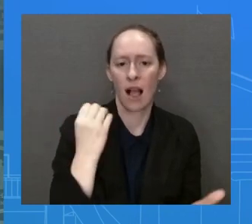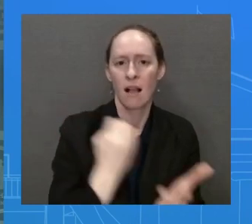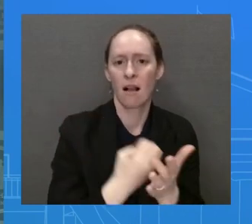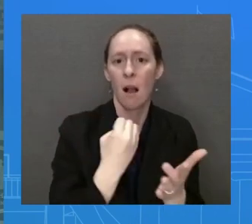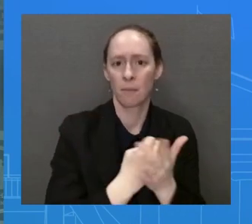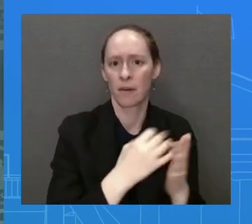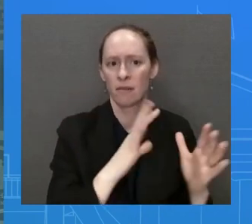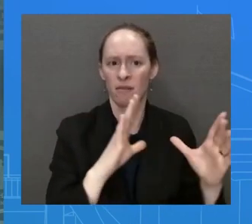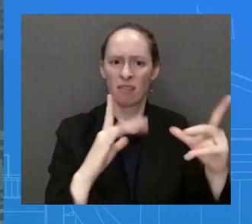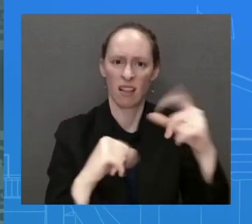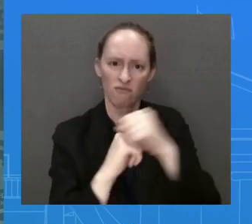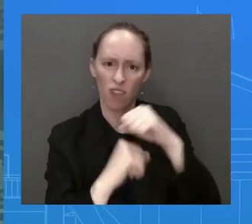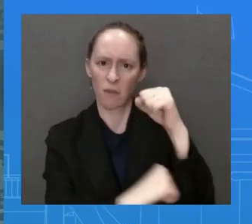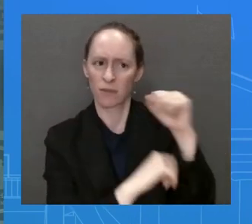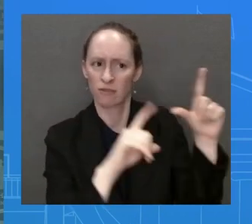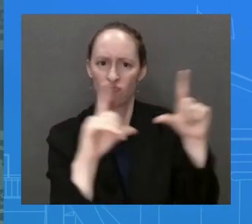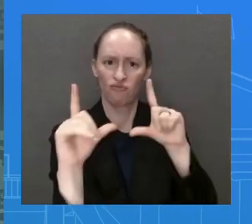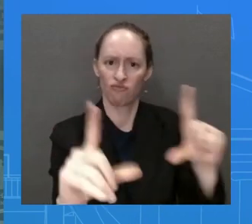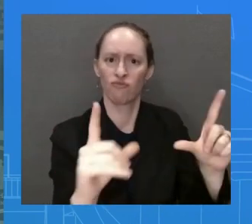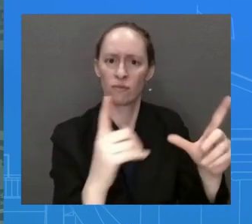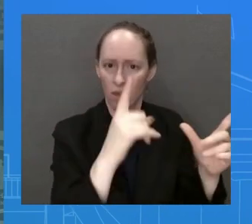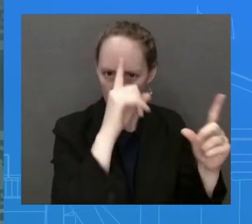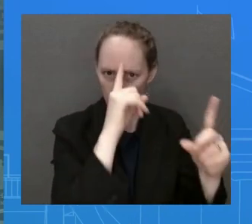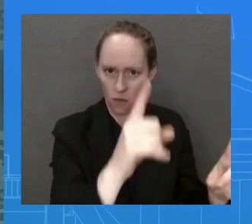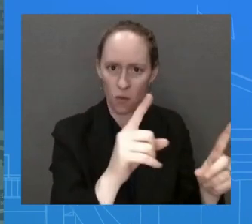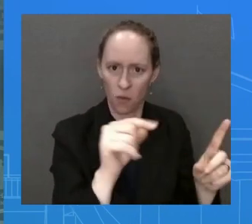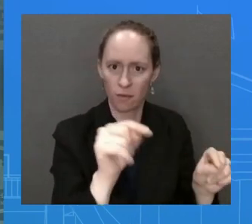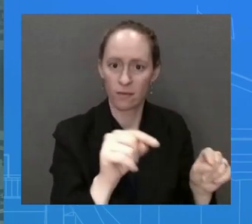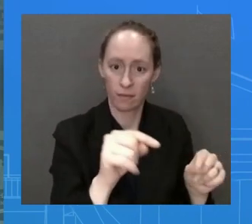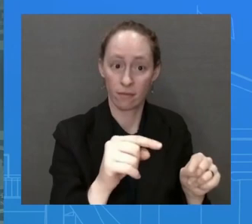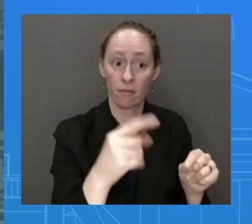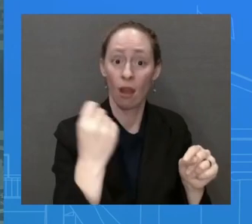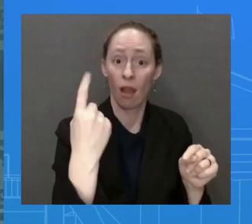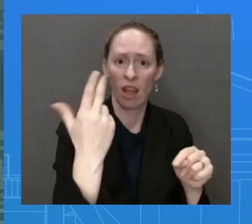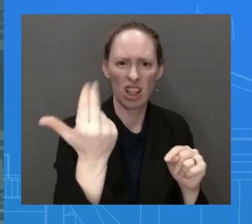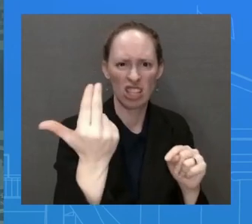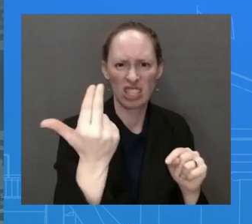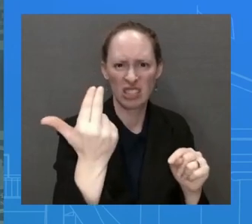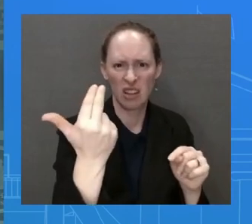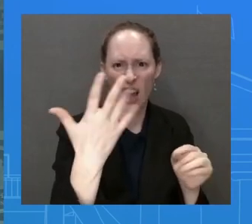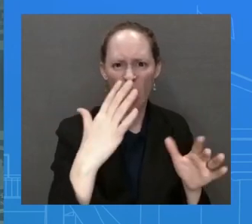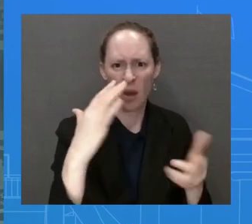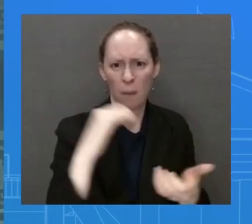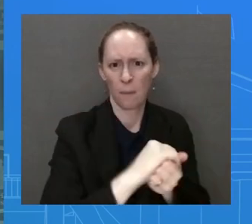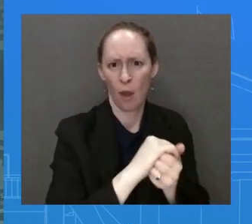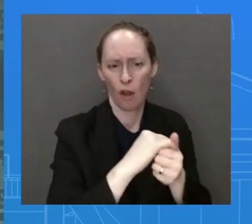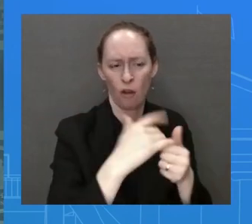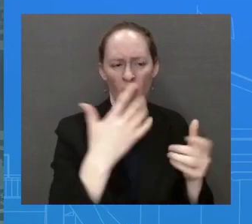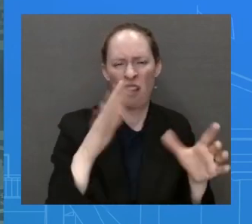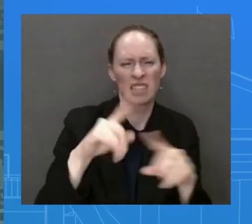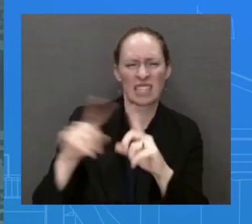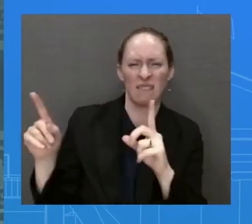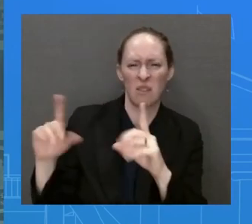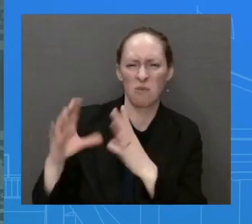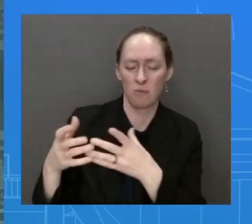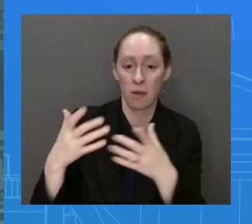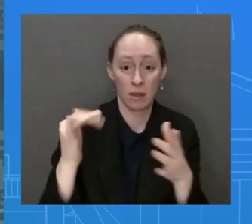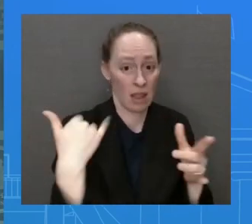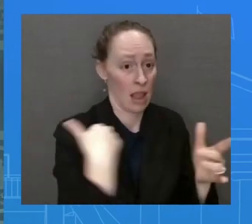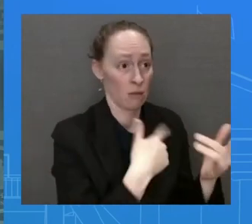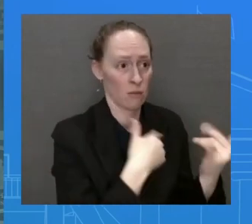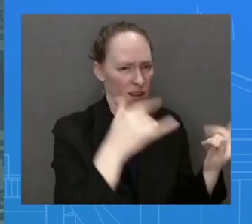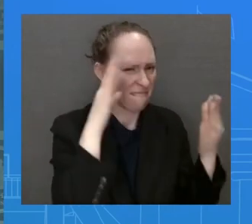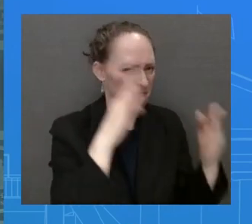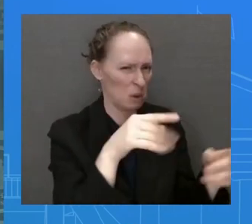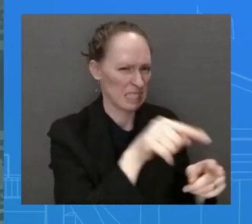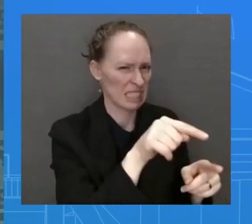many of which are TPP partners. So that is going to be our focus. That has not changed. As it relates, again,